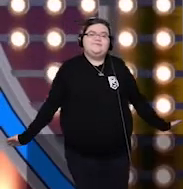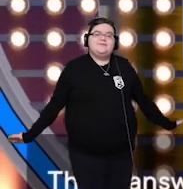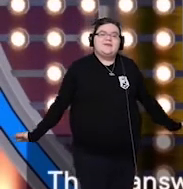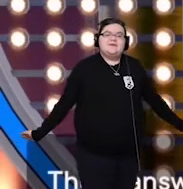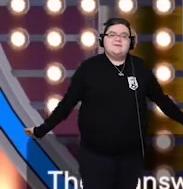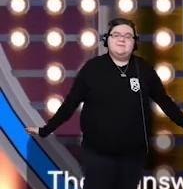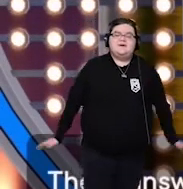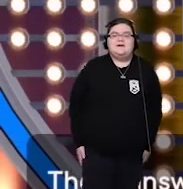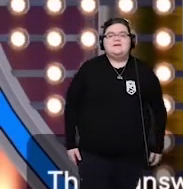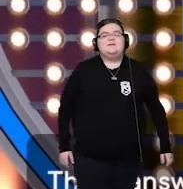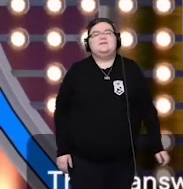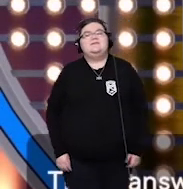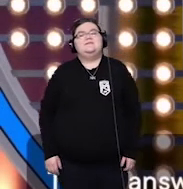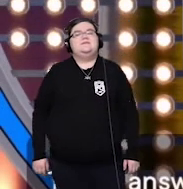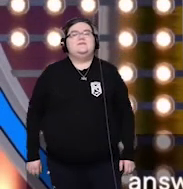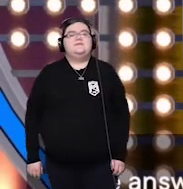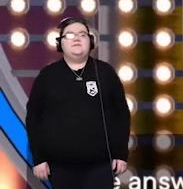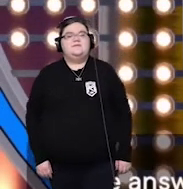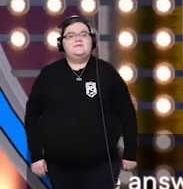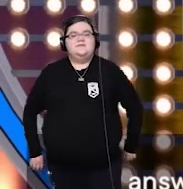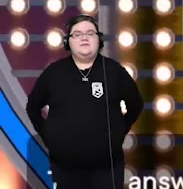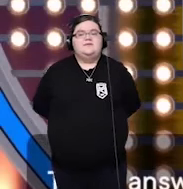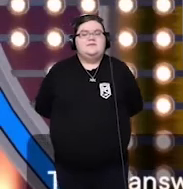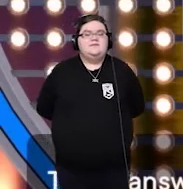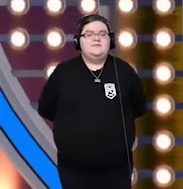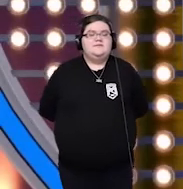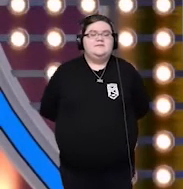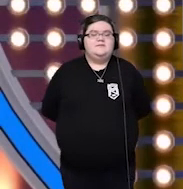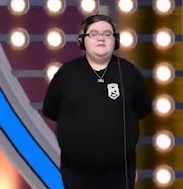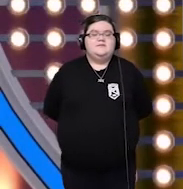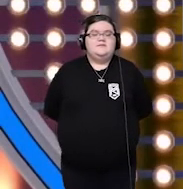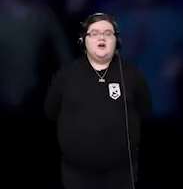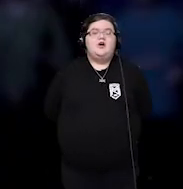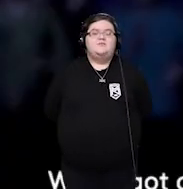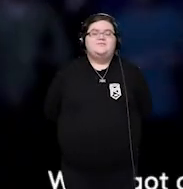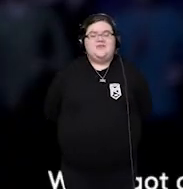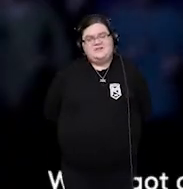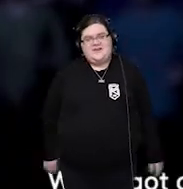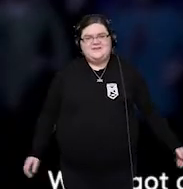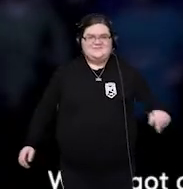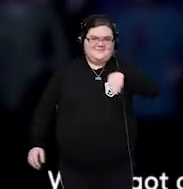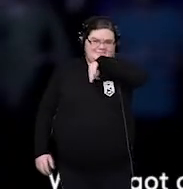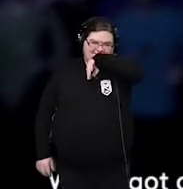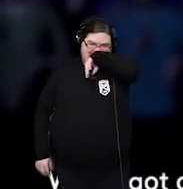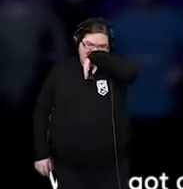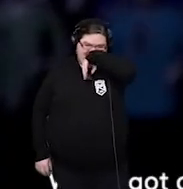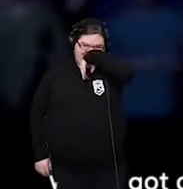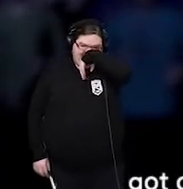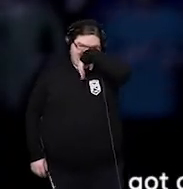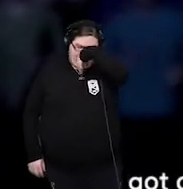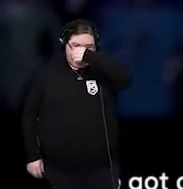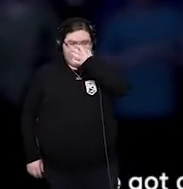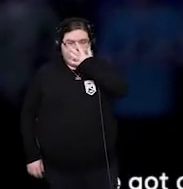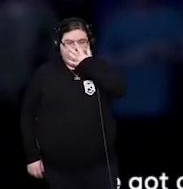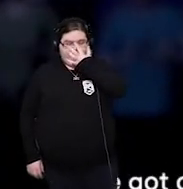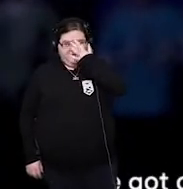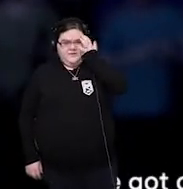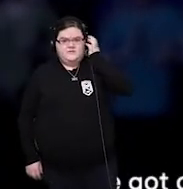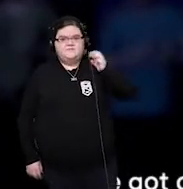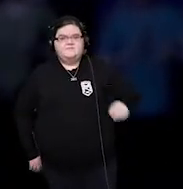know. But... Cereal got to be top. Be huge. Yes! Okay. Yes! Okay, so